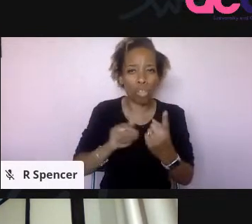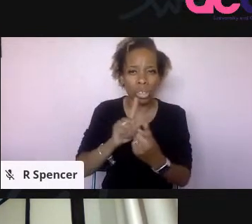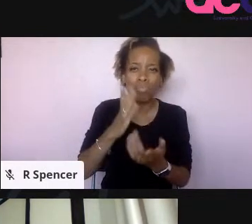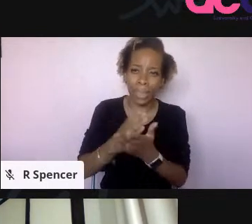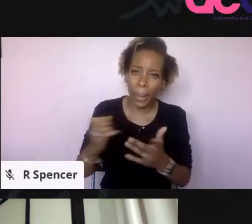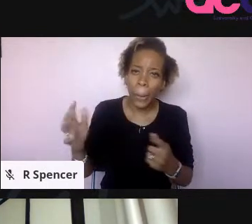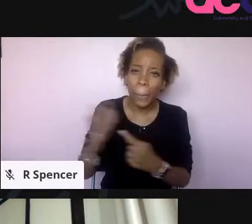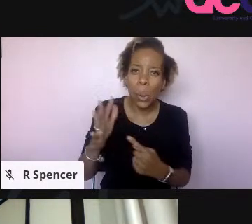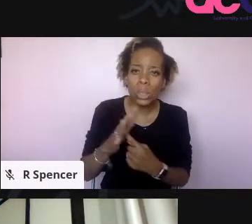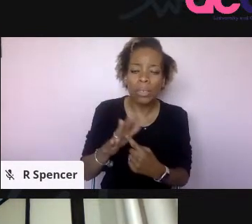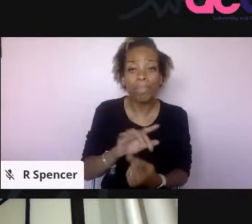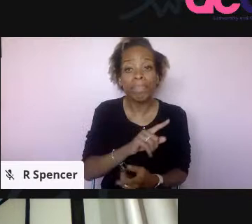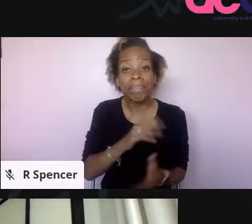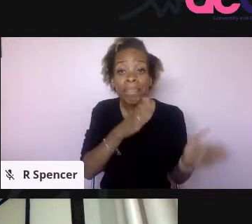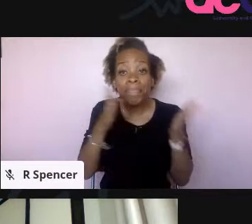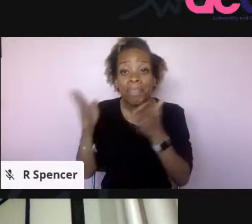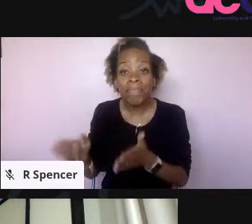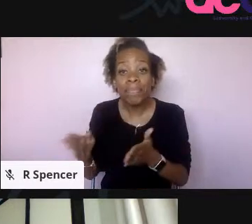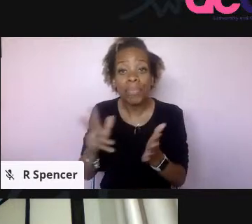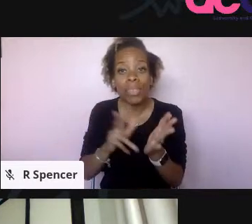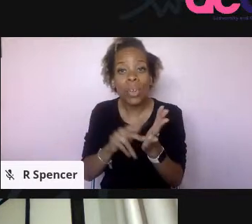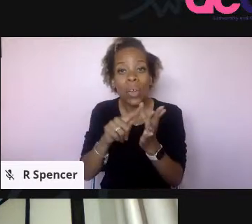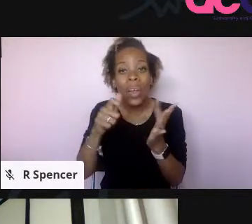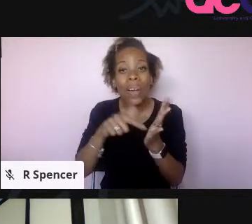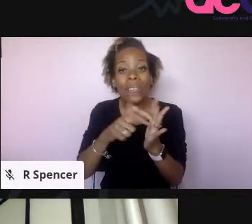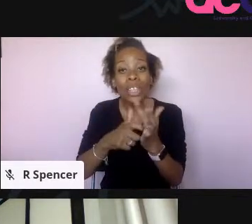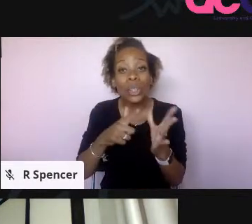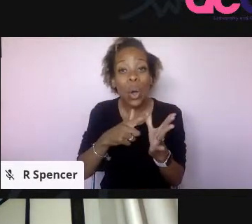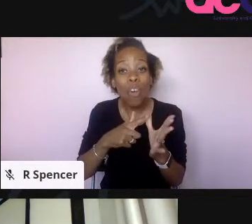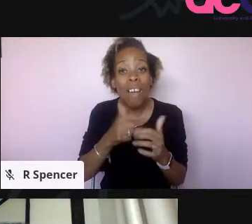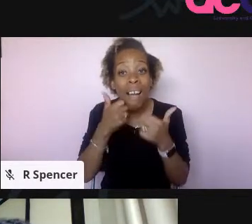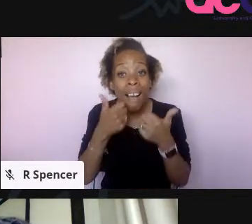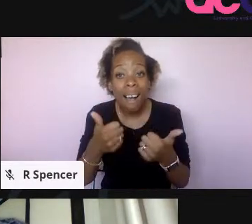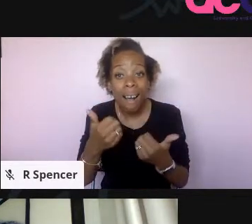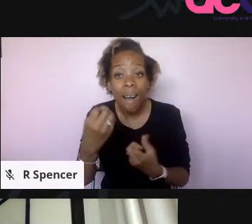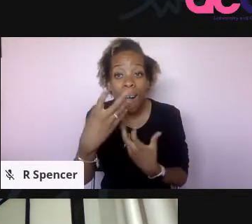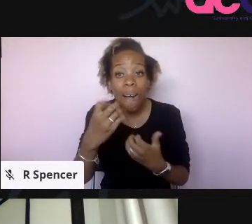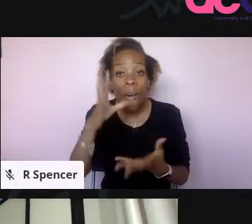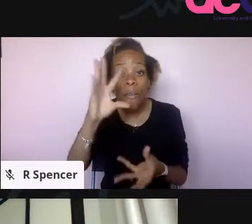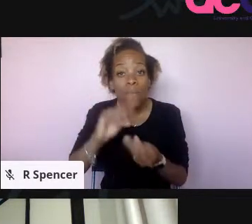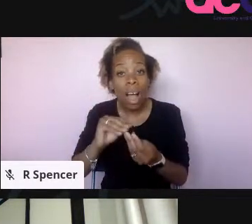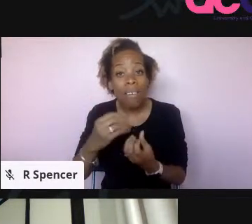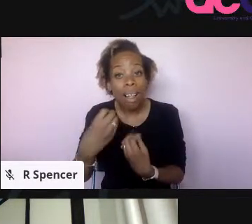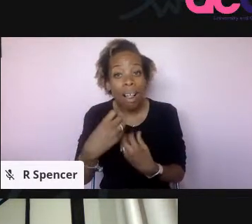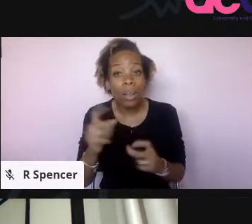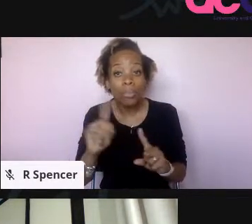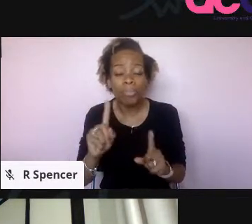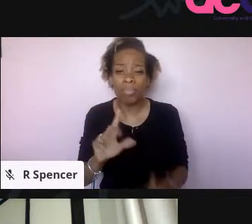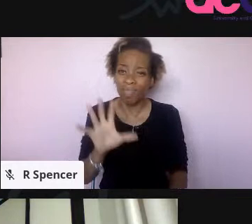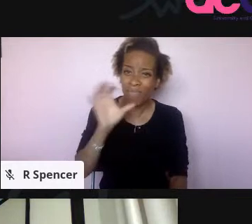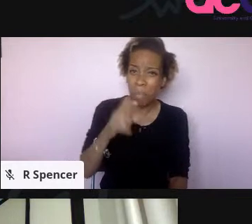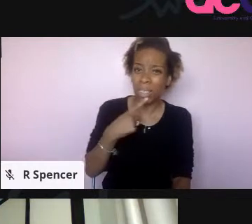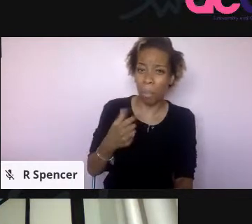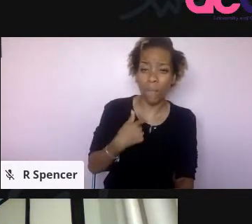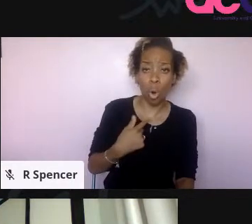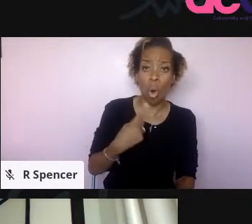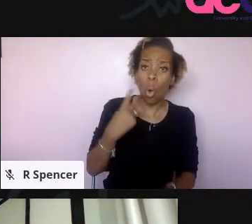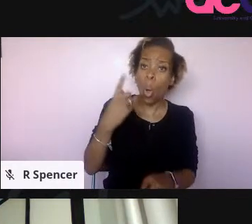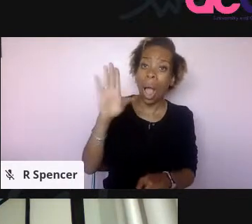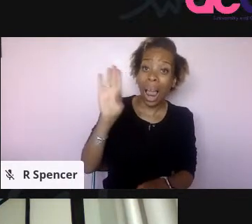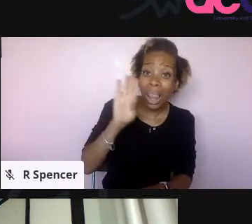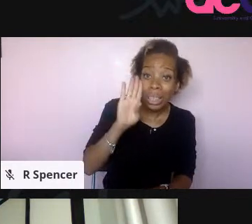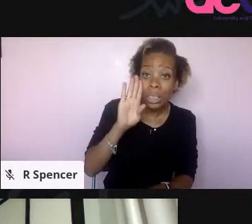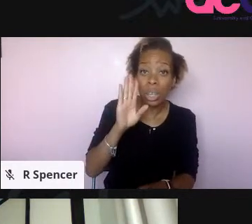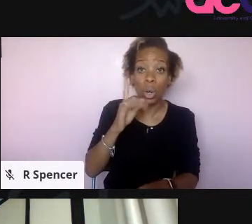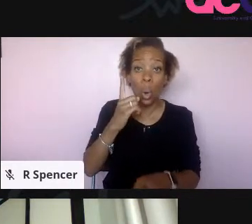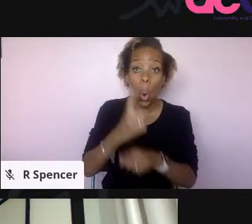Victoria, any final thoughts? Yeah, I do have actually. Yep. Okay. So as I said, listen, talk, and action